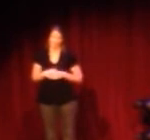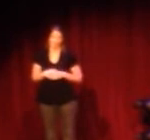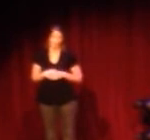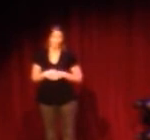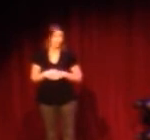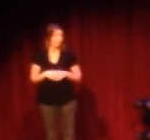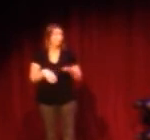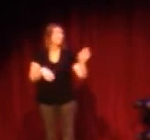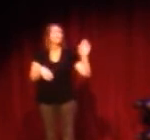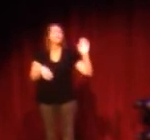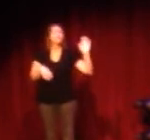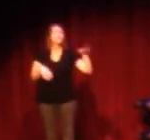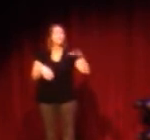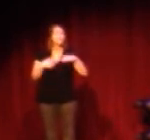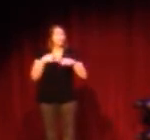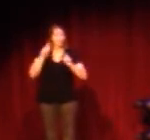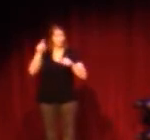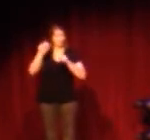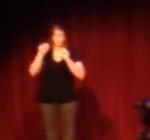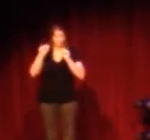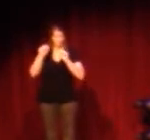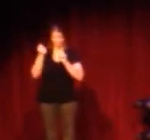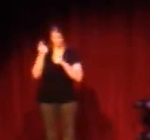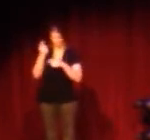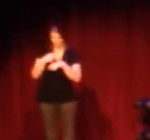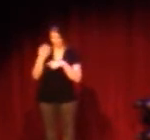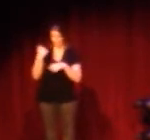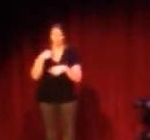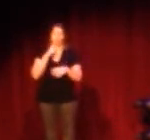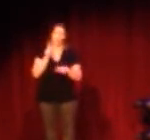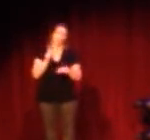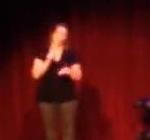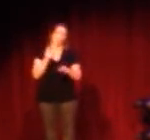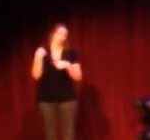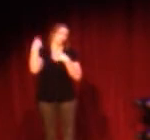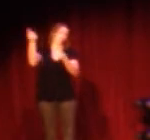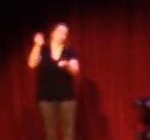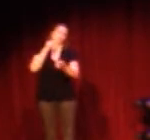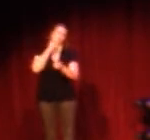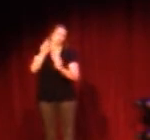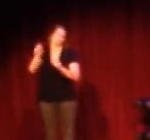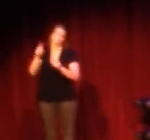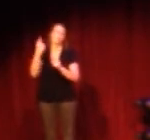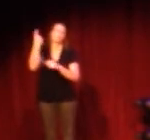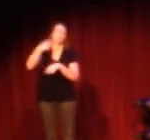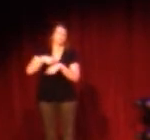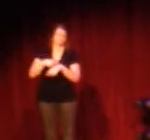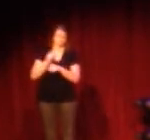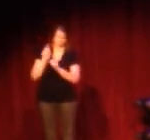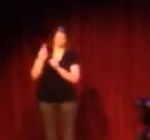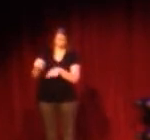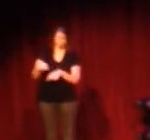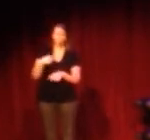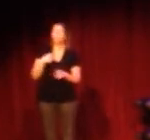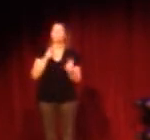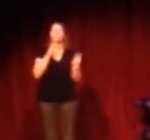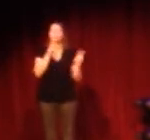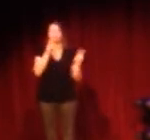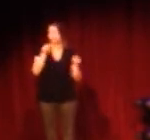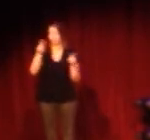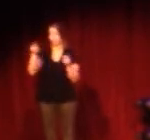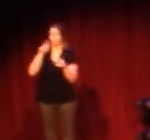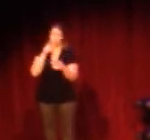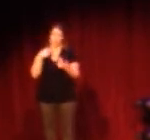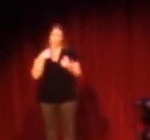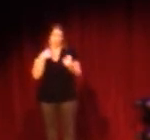Yeah. You guys know what, I went to the gym the other day for like the first time in a really long time. And I was looking around because I